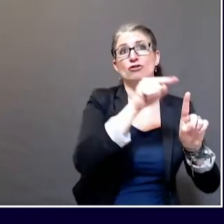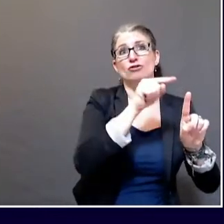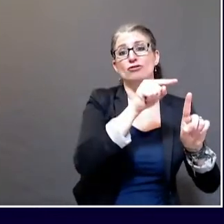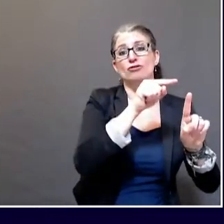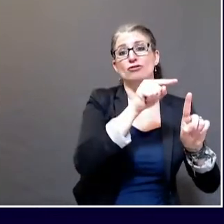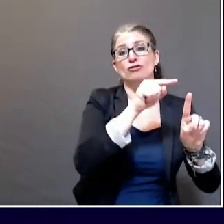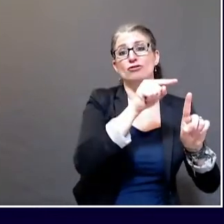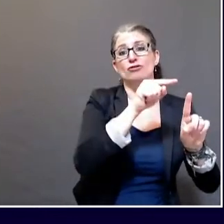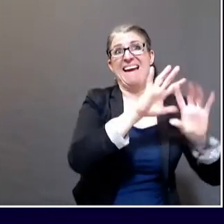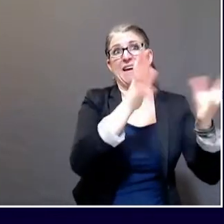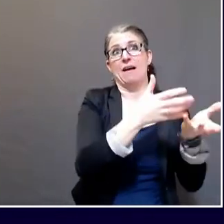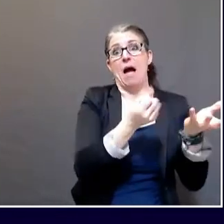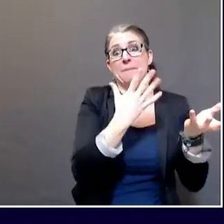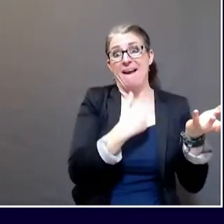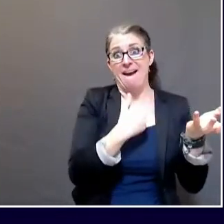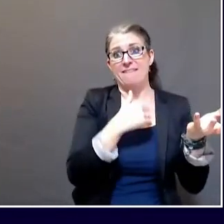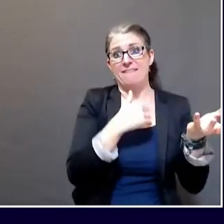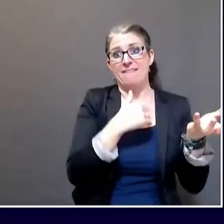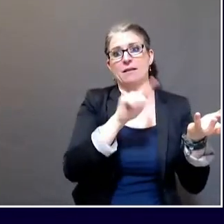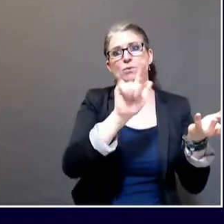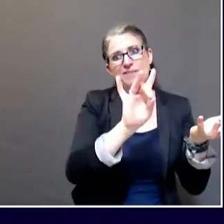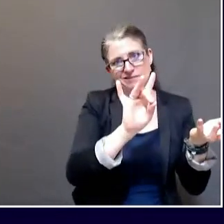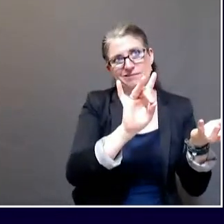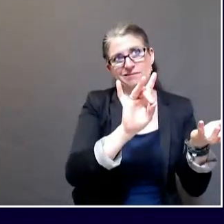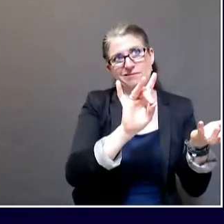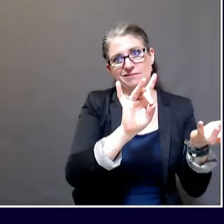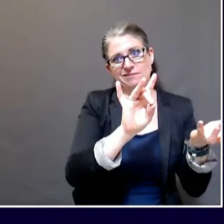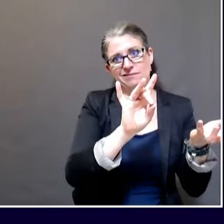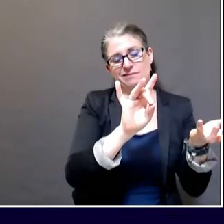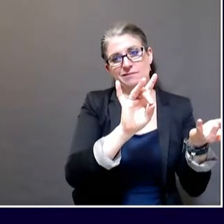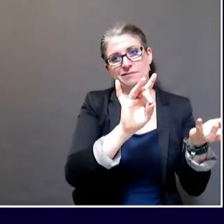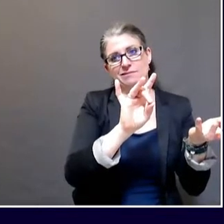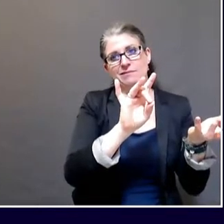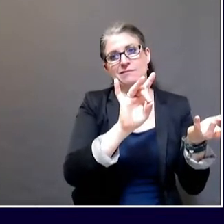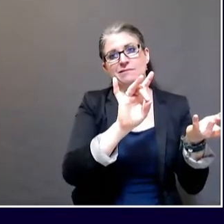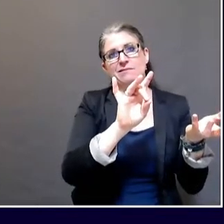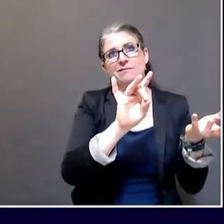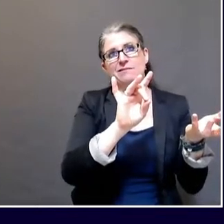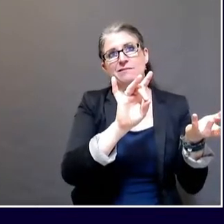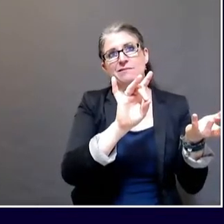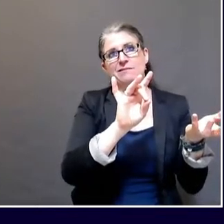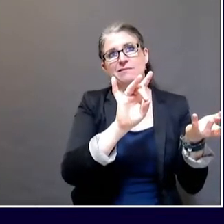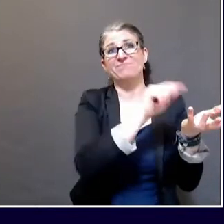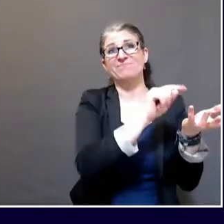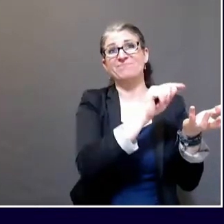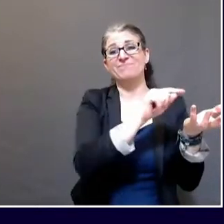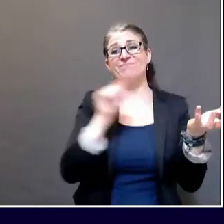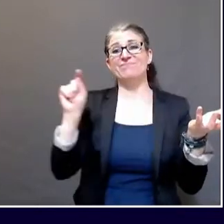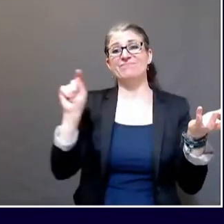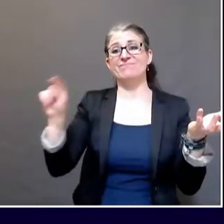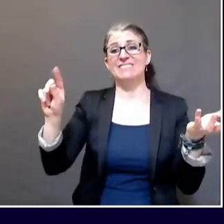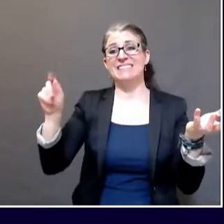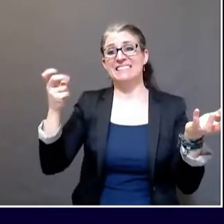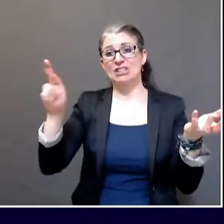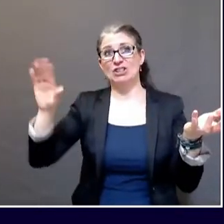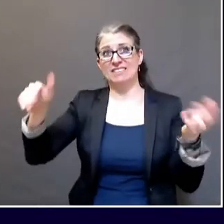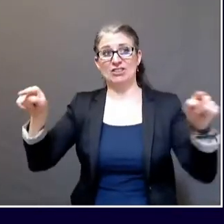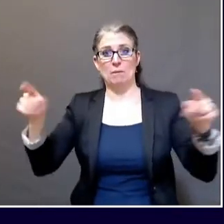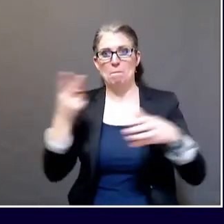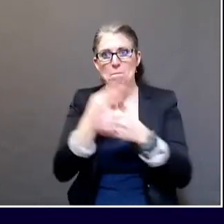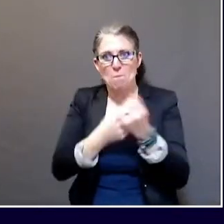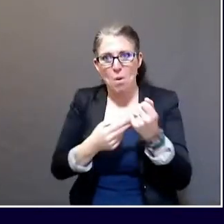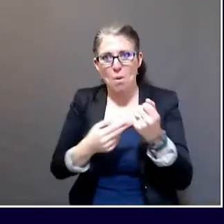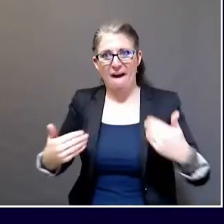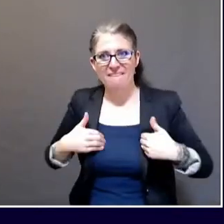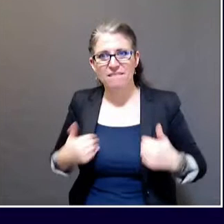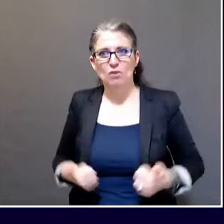at 28 cases. As with all cases in congregate living settings, we are working with the facilities